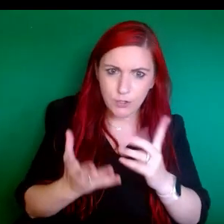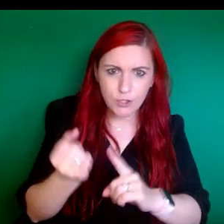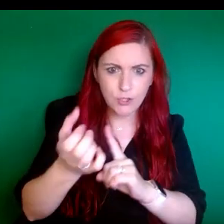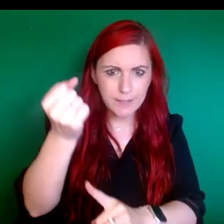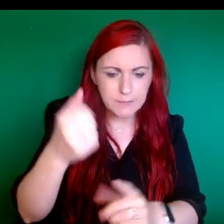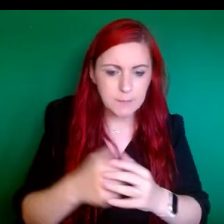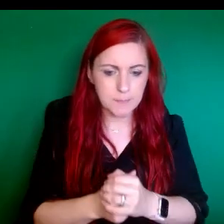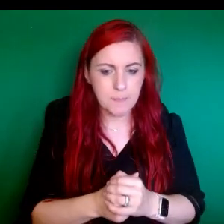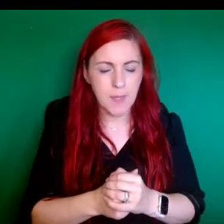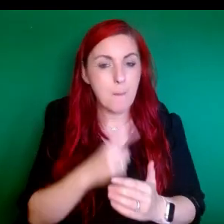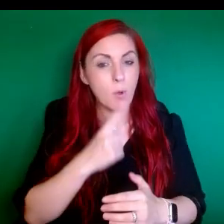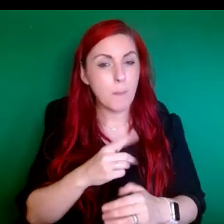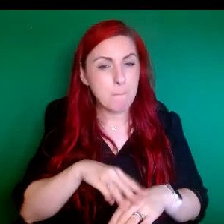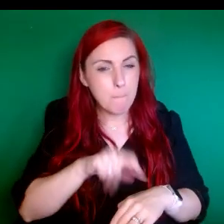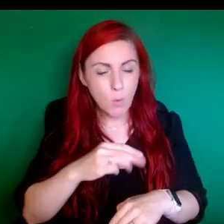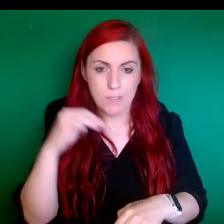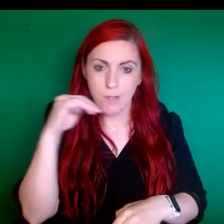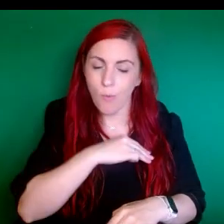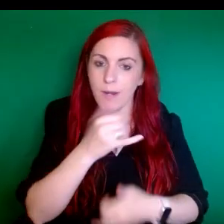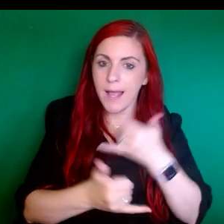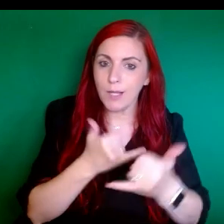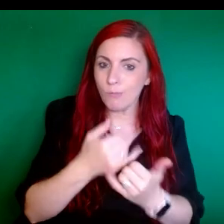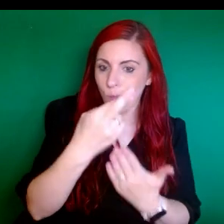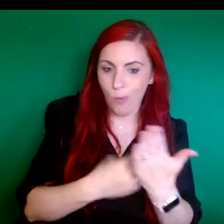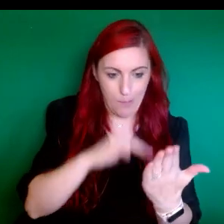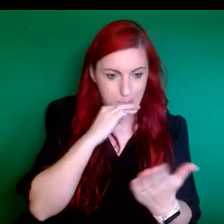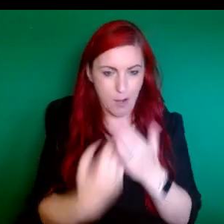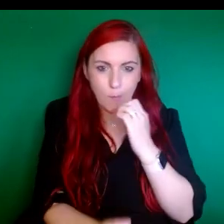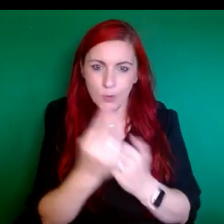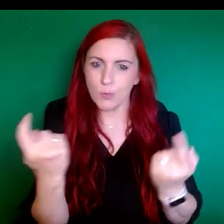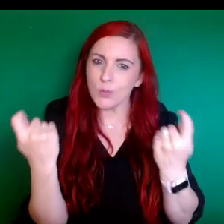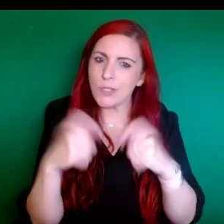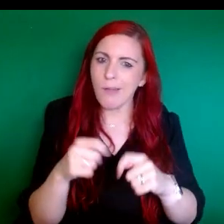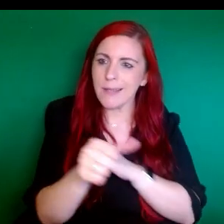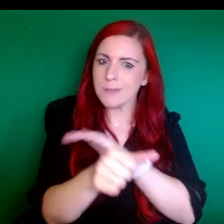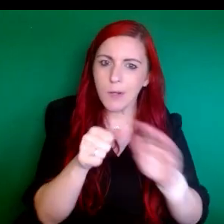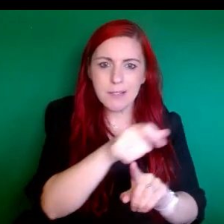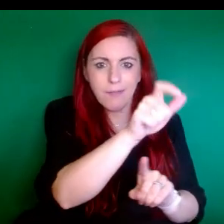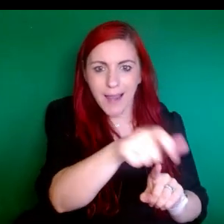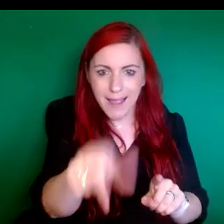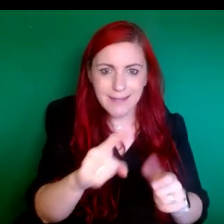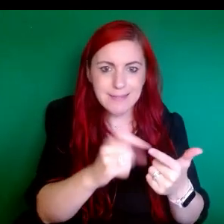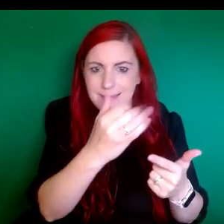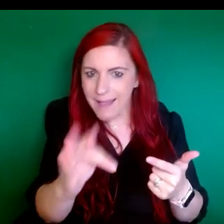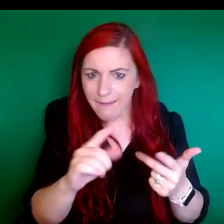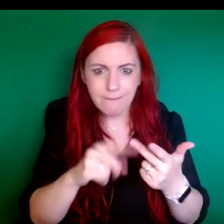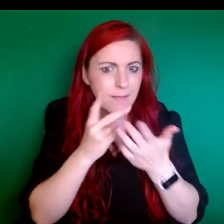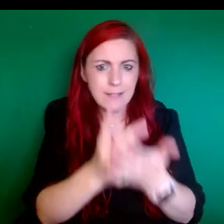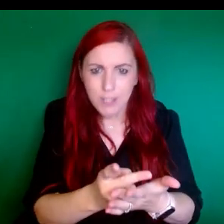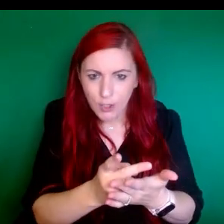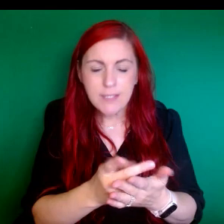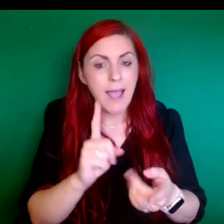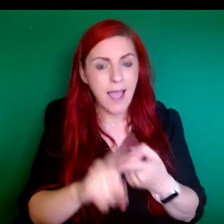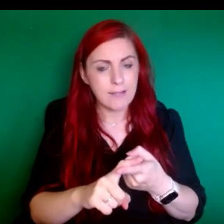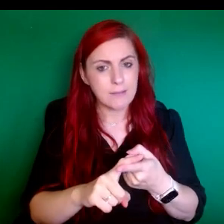gives us an opportunity to share the experience of some of our clients, staff, and volunteers, and to acknowledge the very considerable support of our